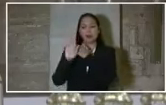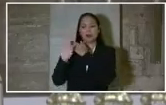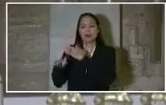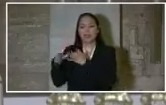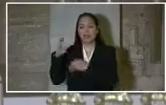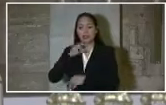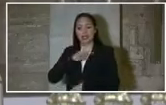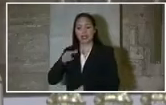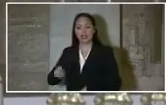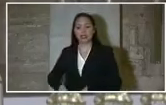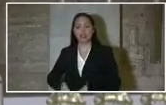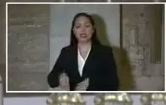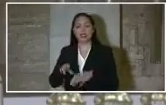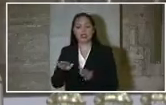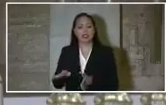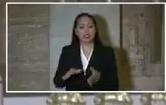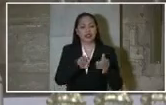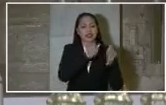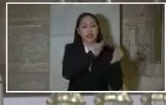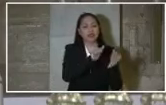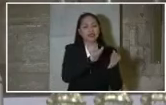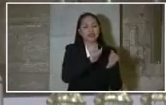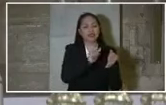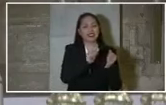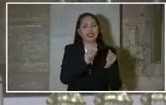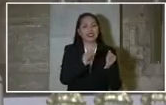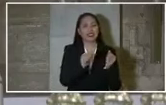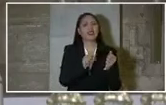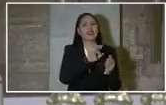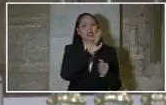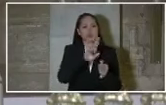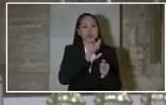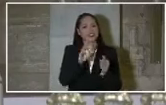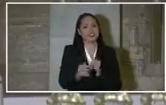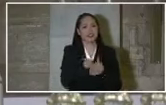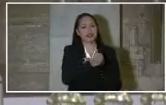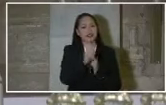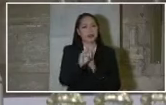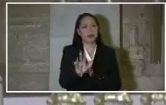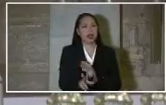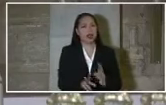departed for their country by another way.